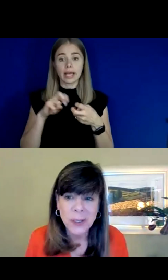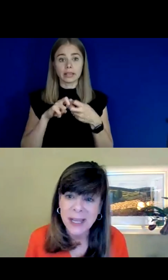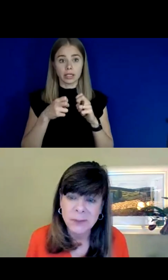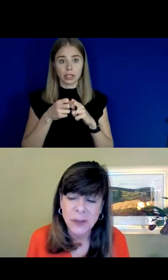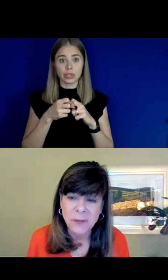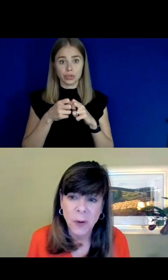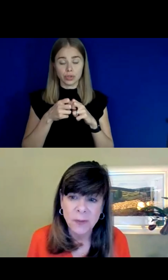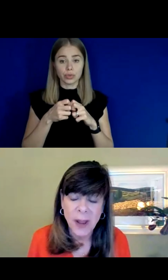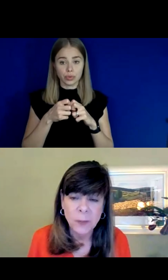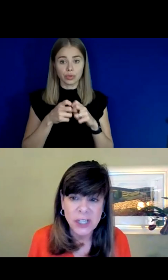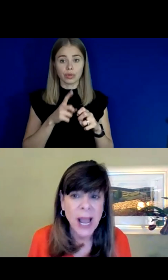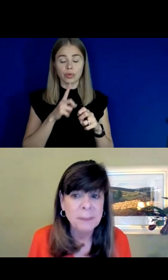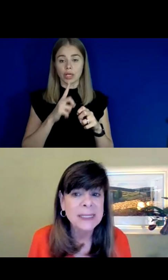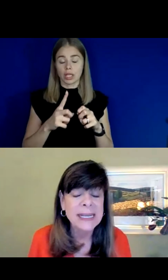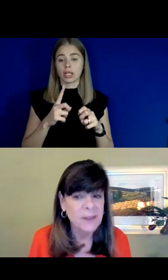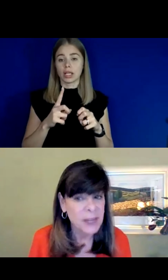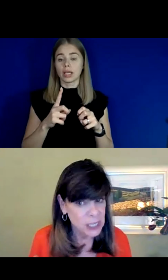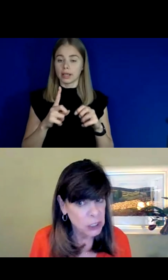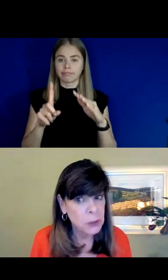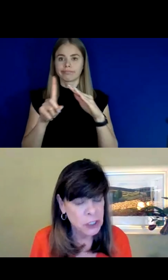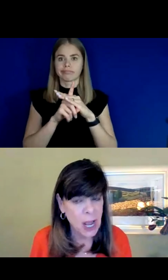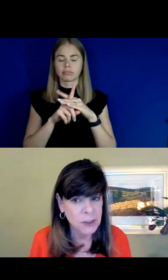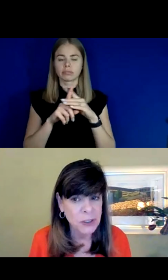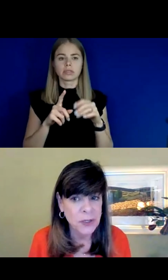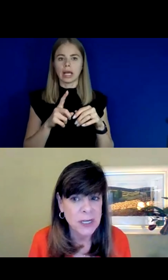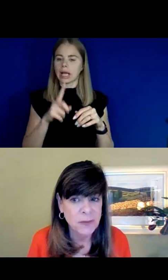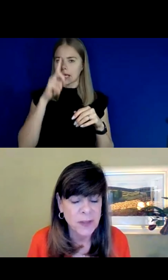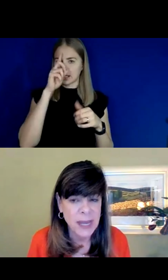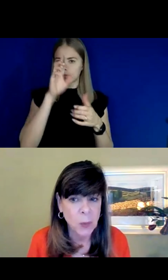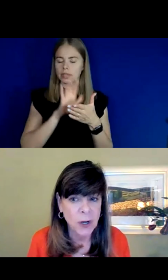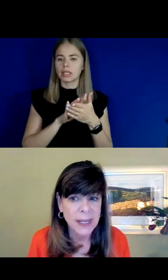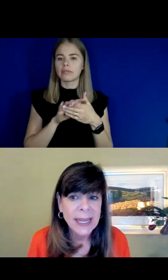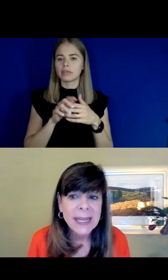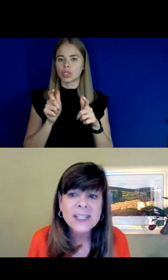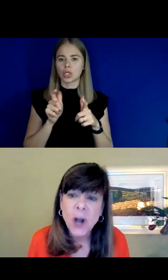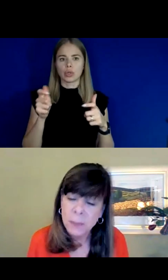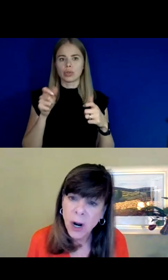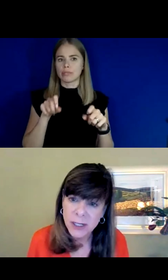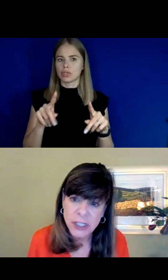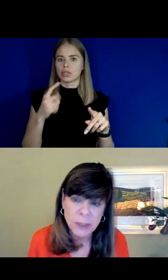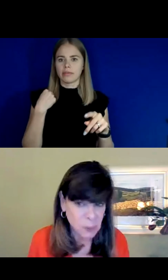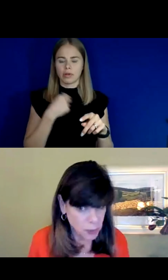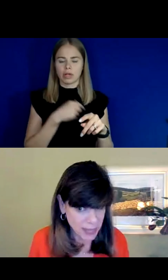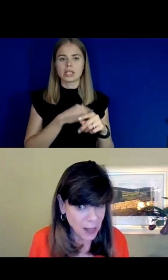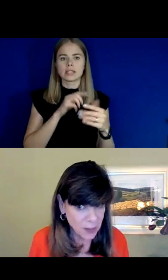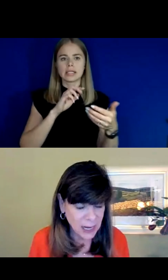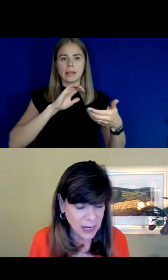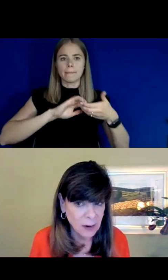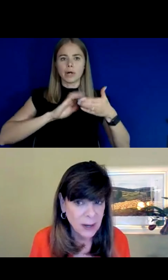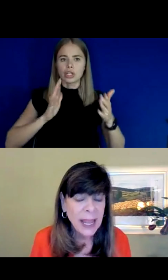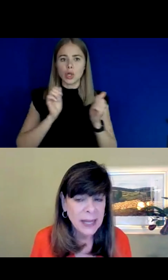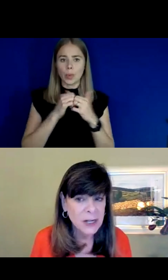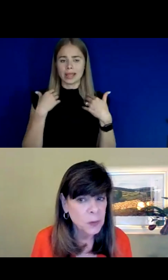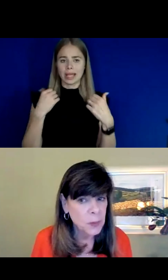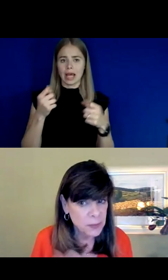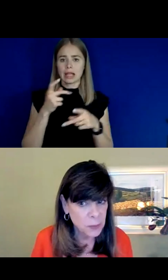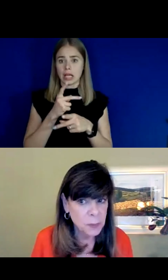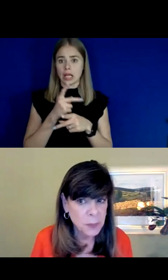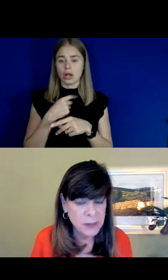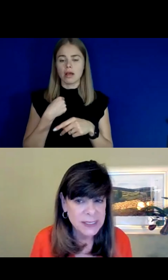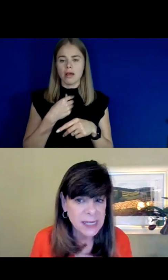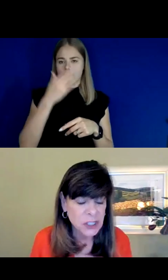has really come to the forefront, which I believe is a huge opportunity for the network, is our partnerships with healthcare. And I